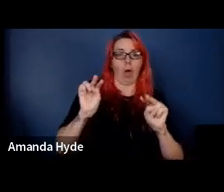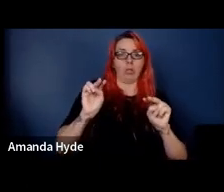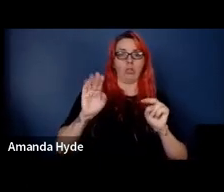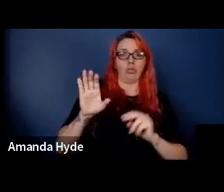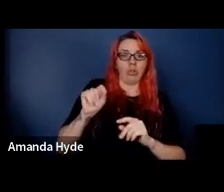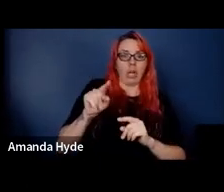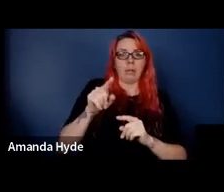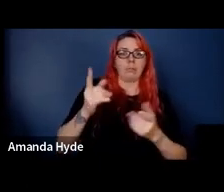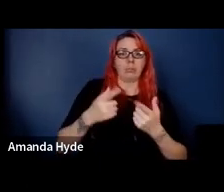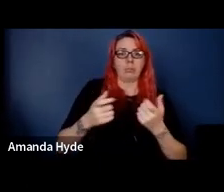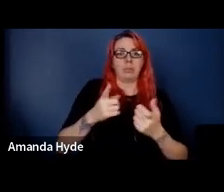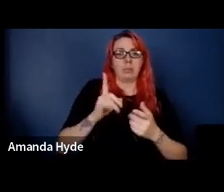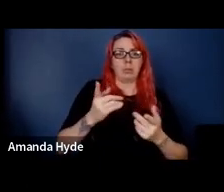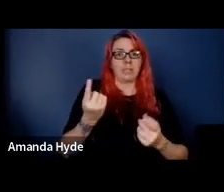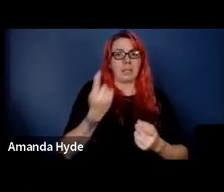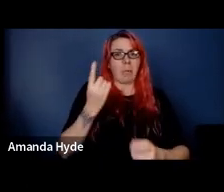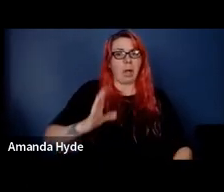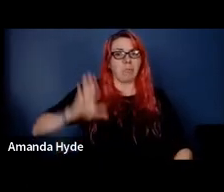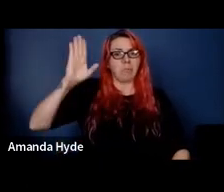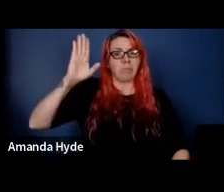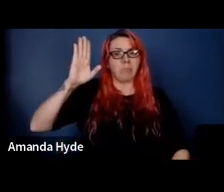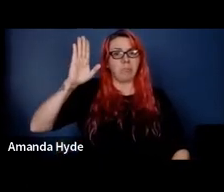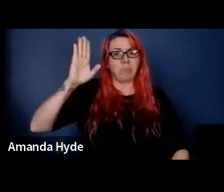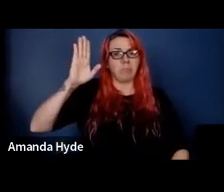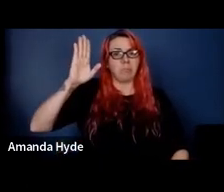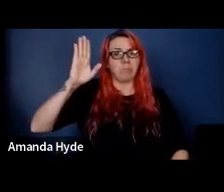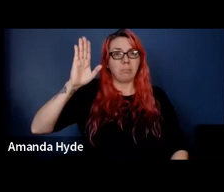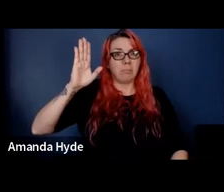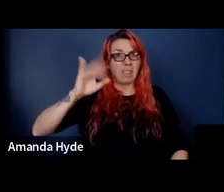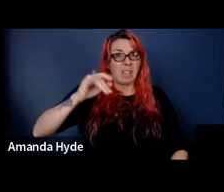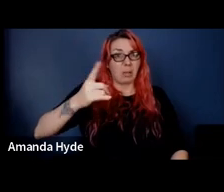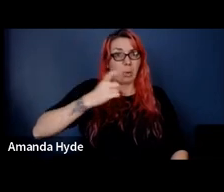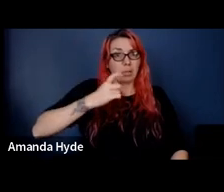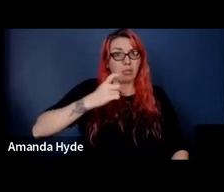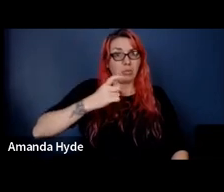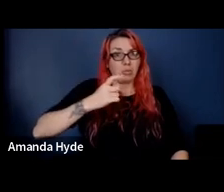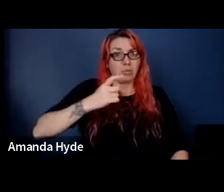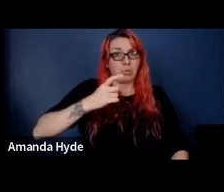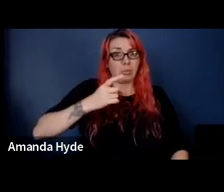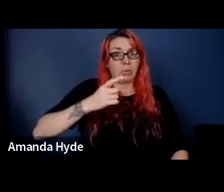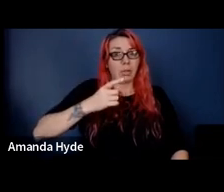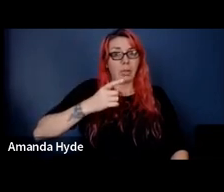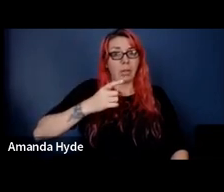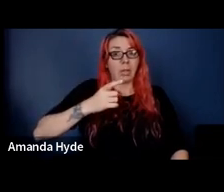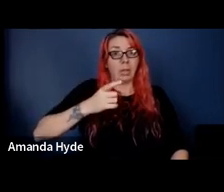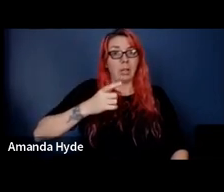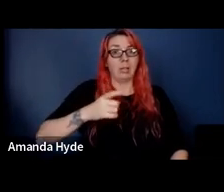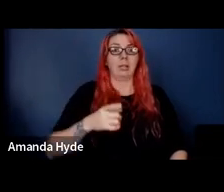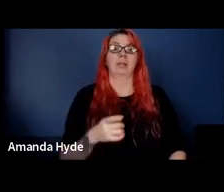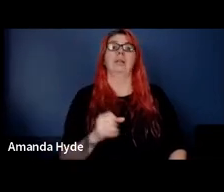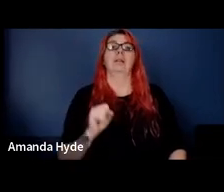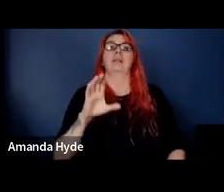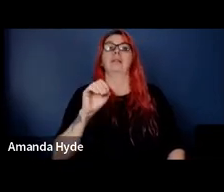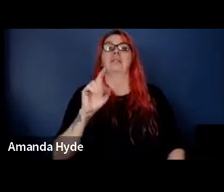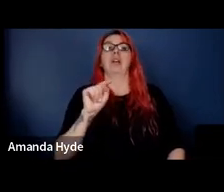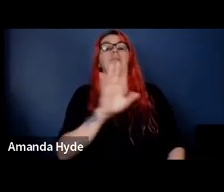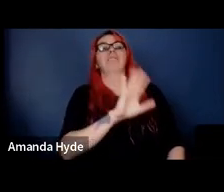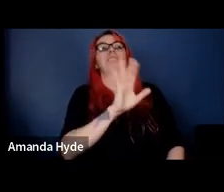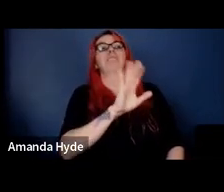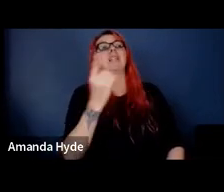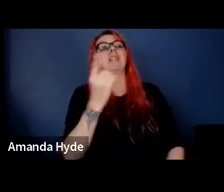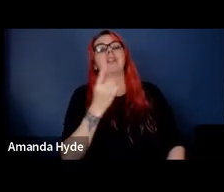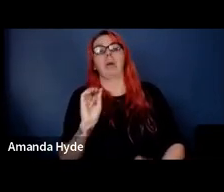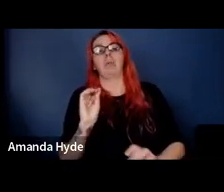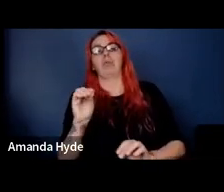I see a hand raised, so I don't know if we want to leave some space for that person to say what they need. That was an accident, Douglas. Okay,